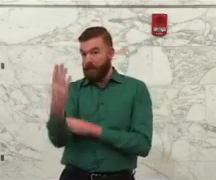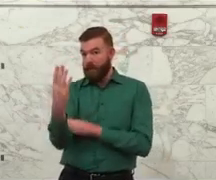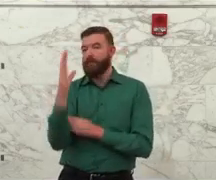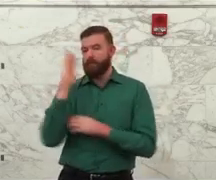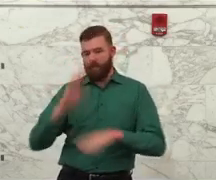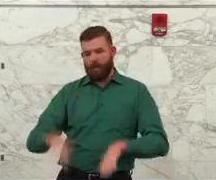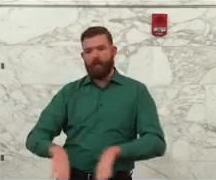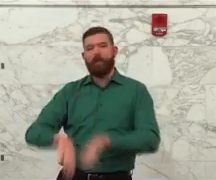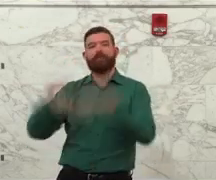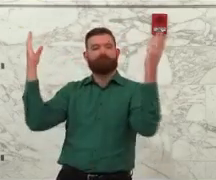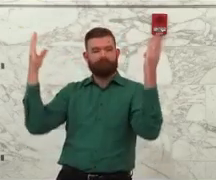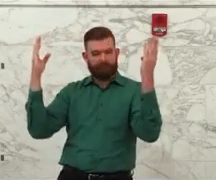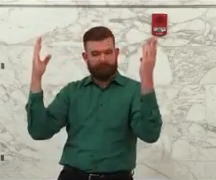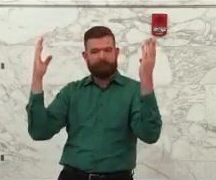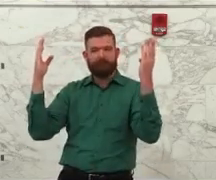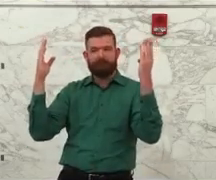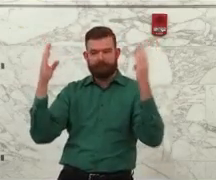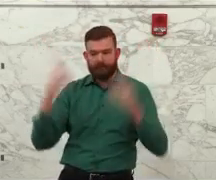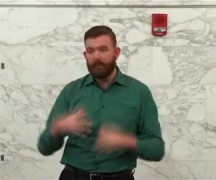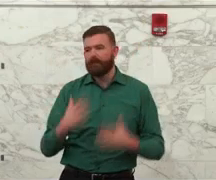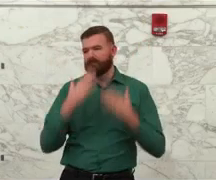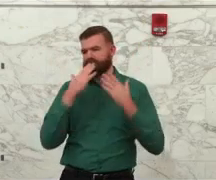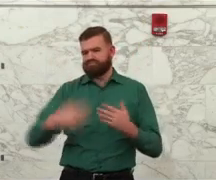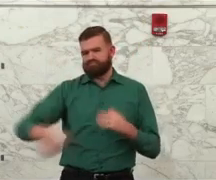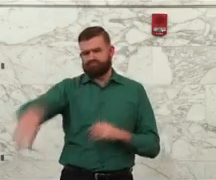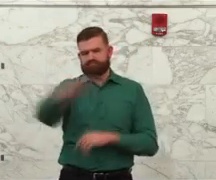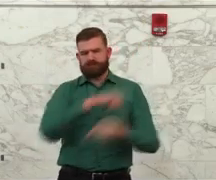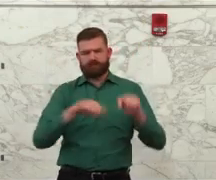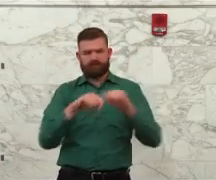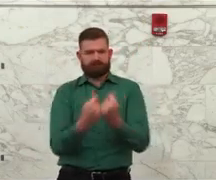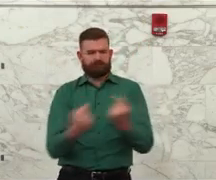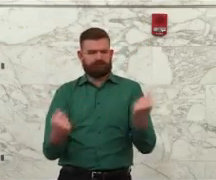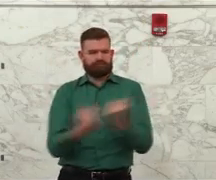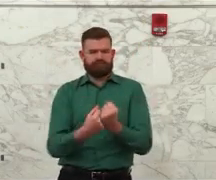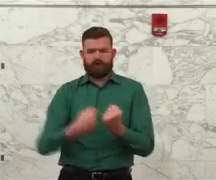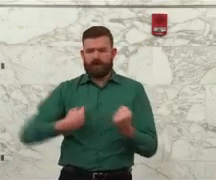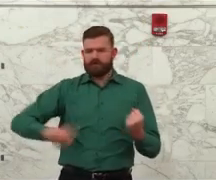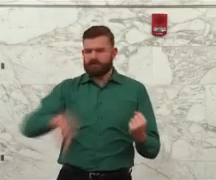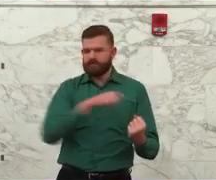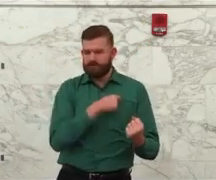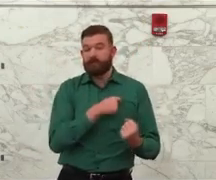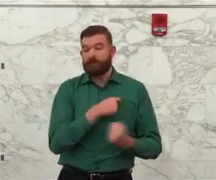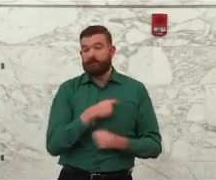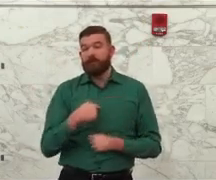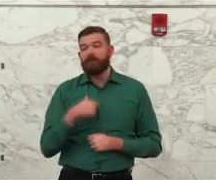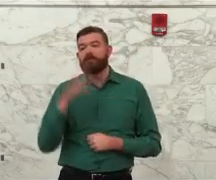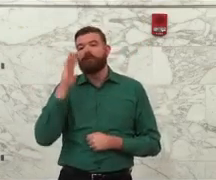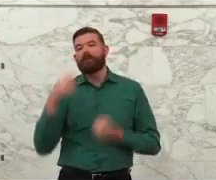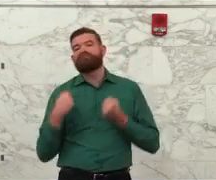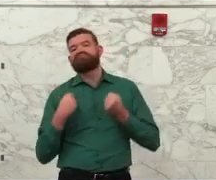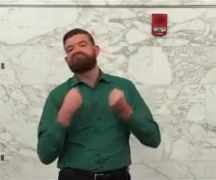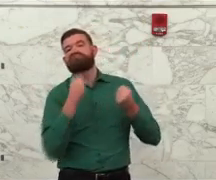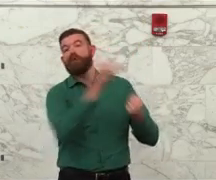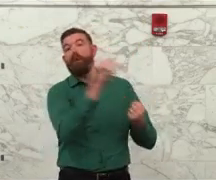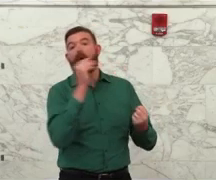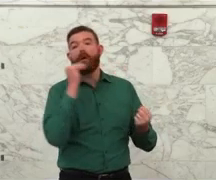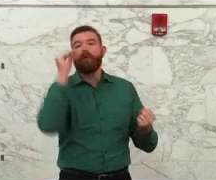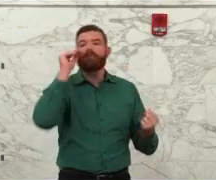shout out for their support there. I'm going to go swing by that on the way home after this just to look at it with my own eyes and look at the